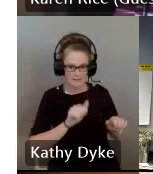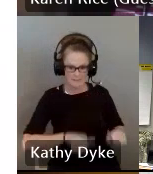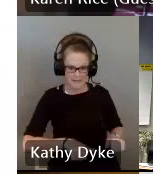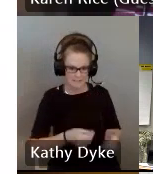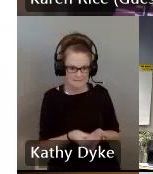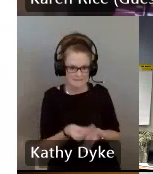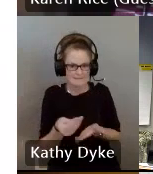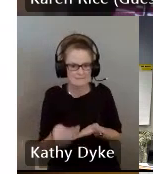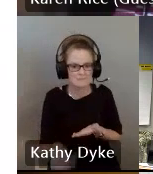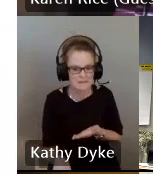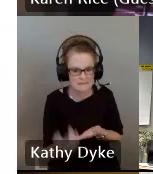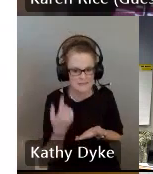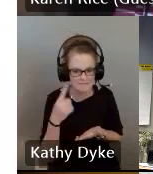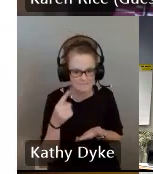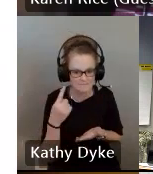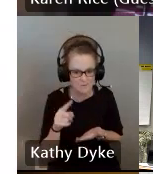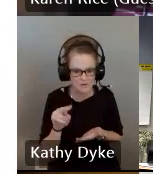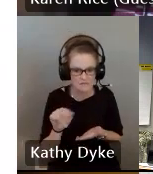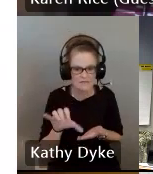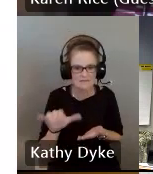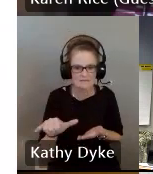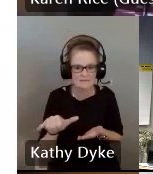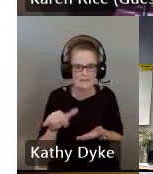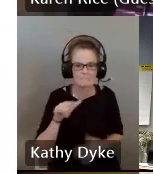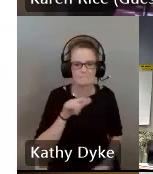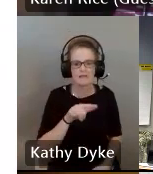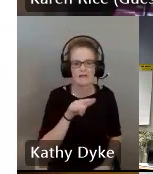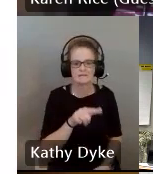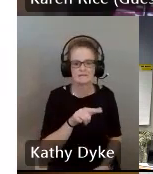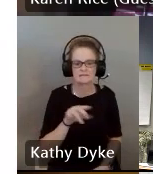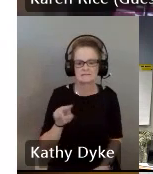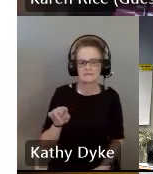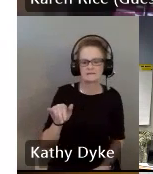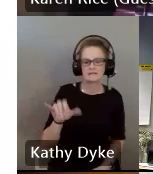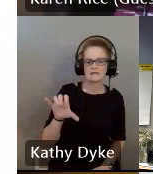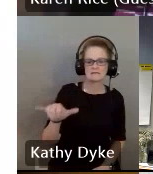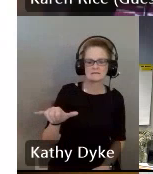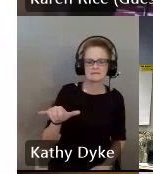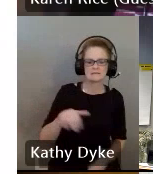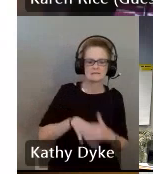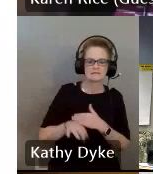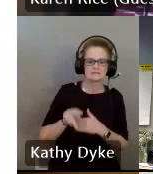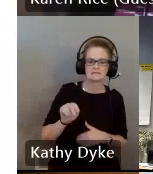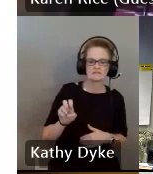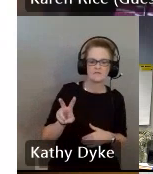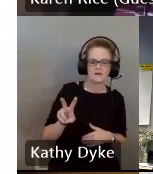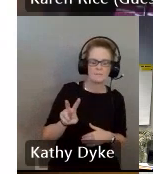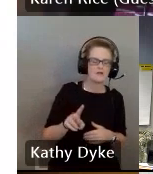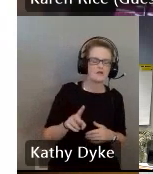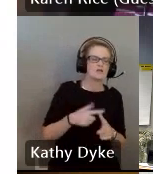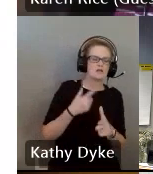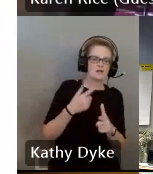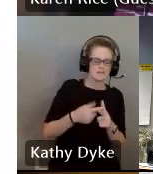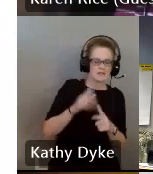it for NACCE plane tickets because NACCE would be in November. And federal